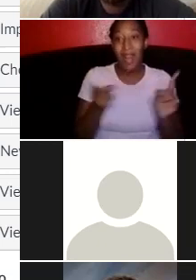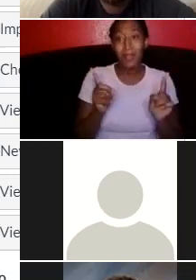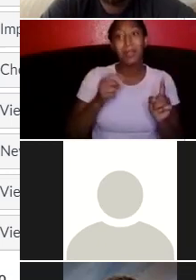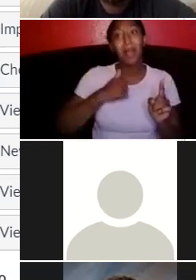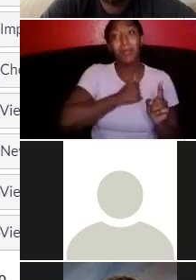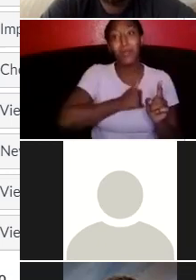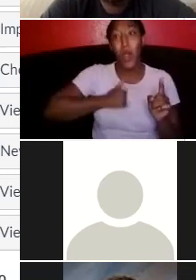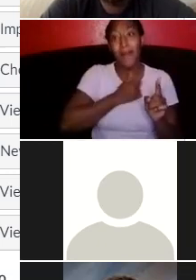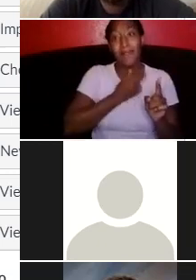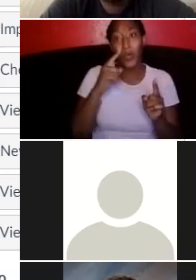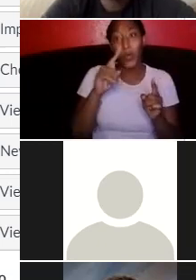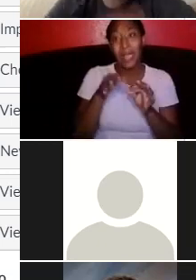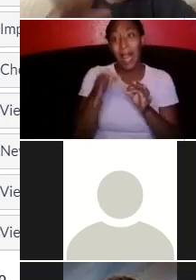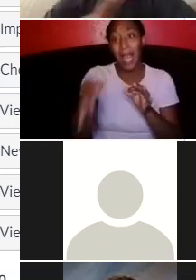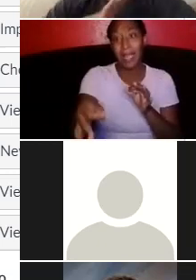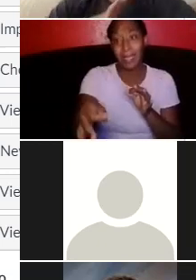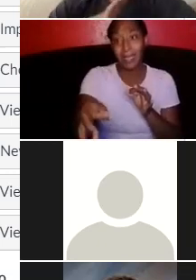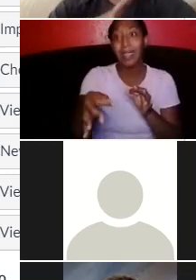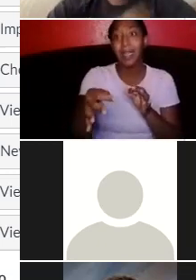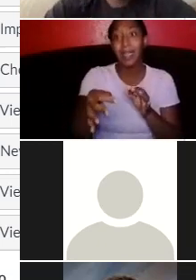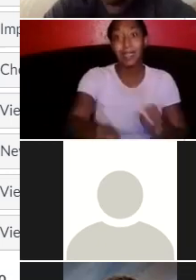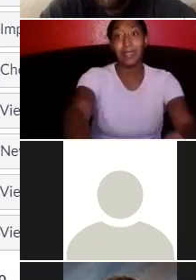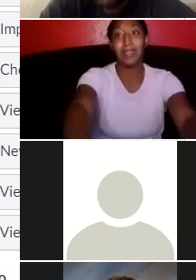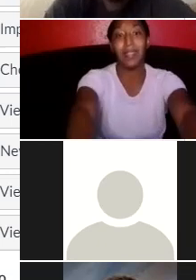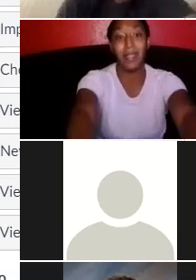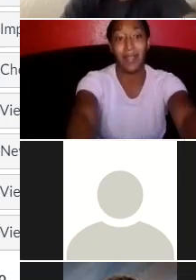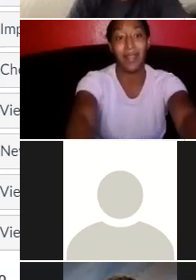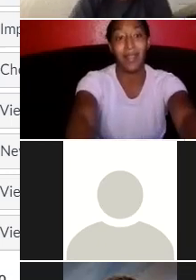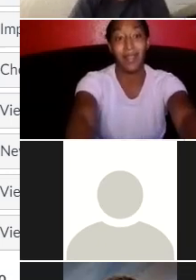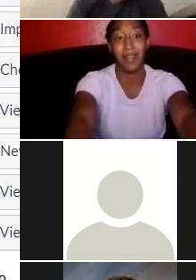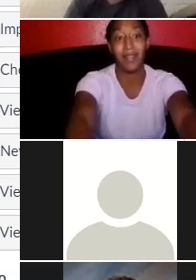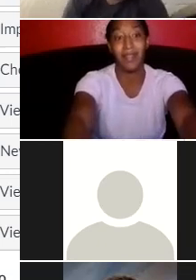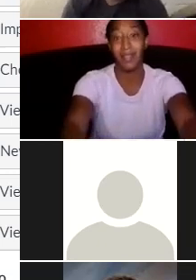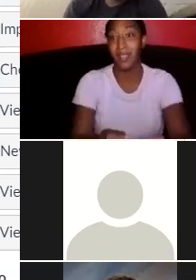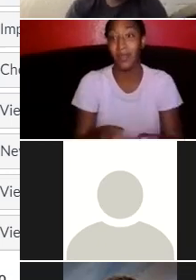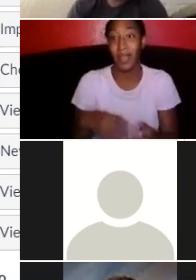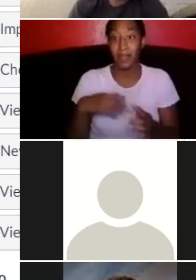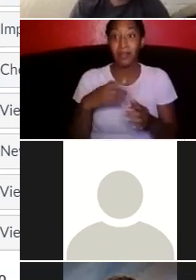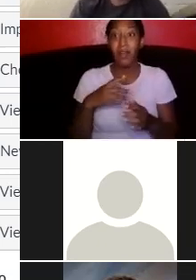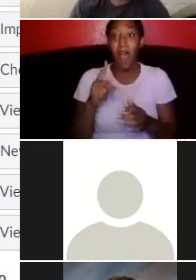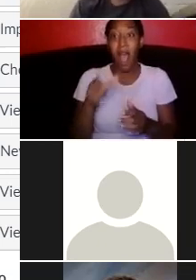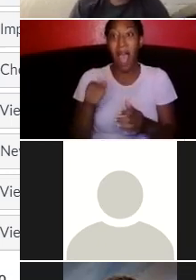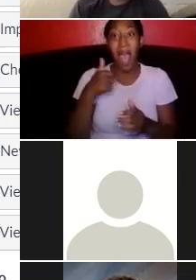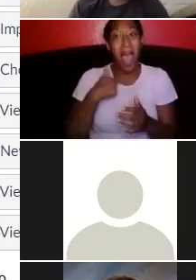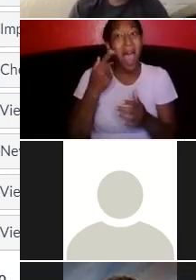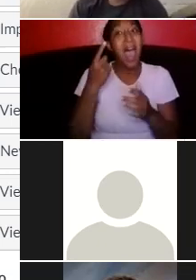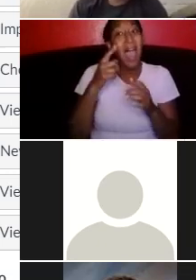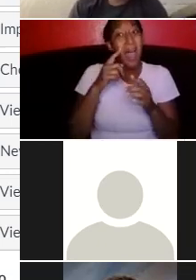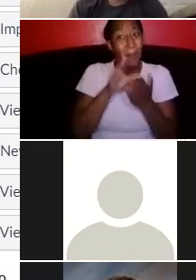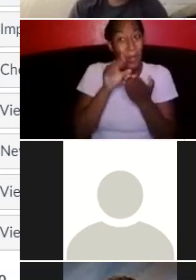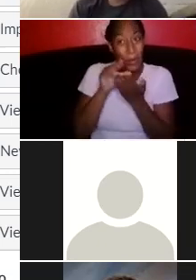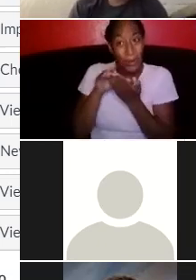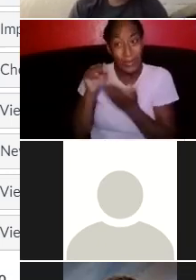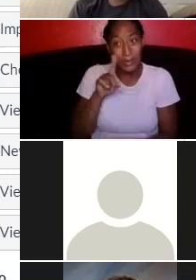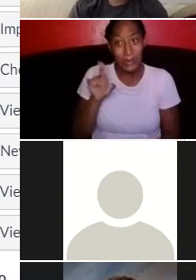I learned something new about Zoom. I didn't realize that when you use